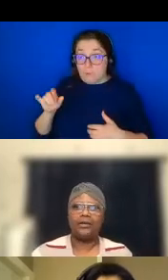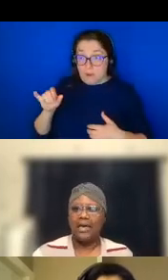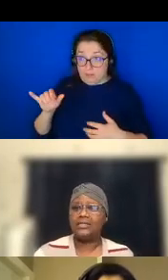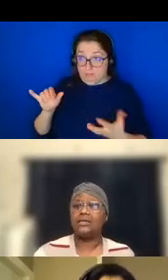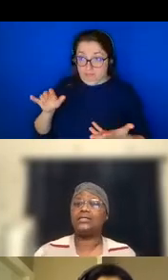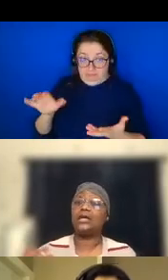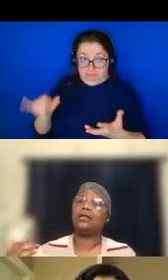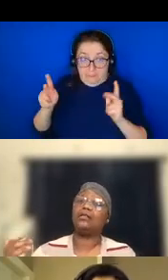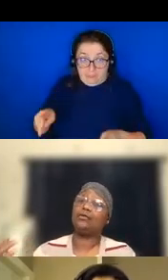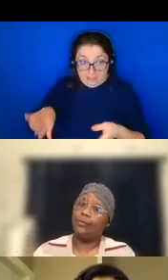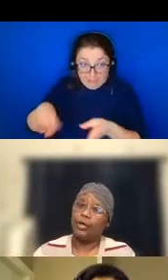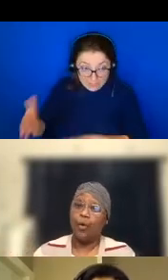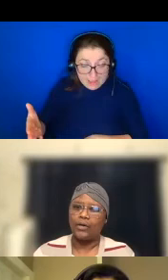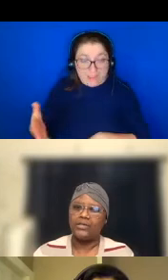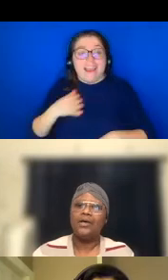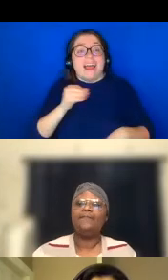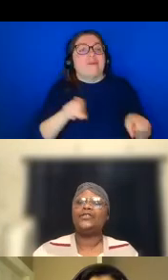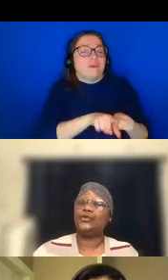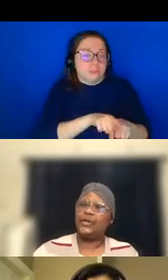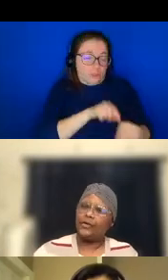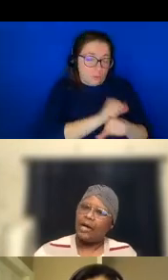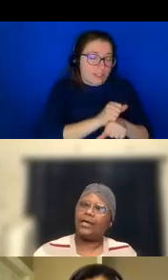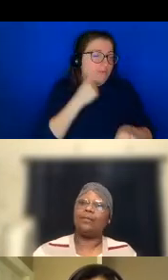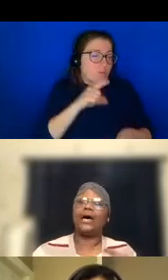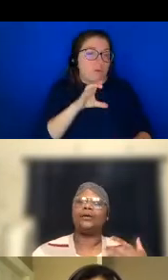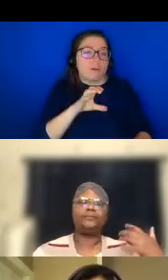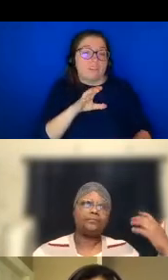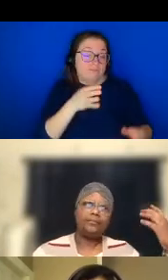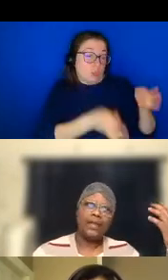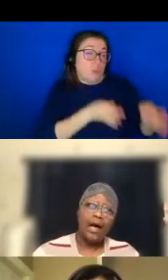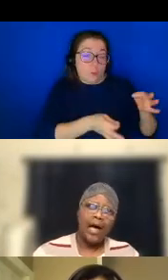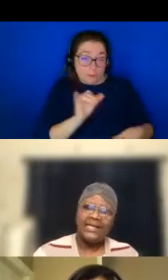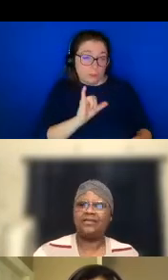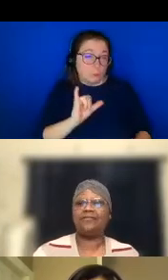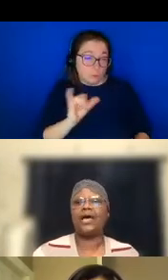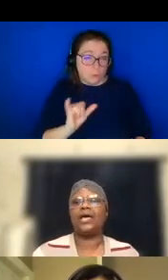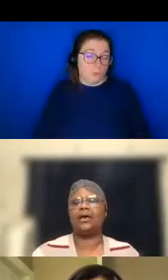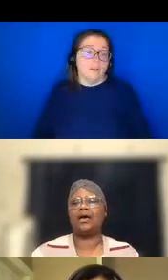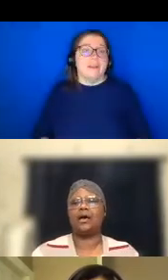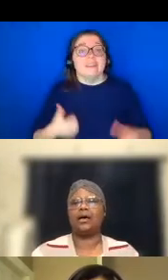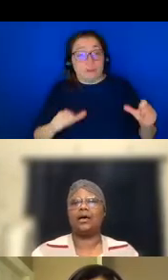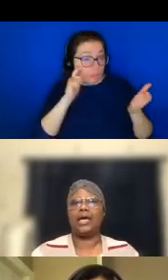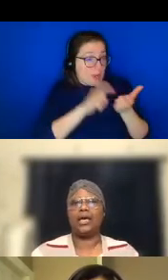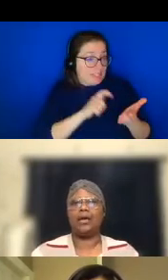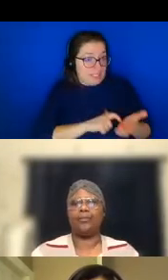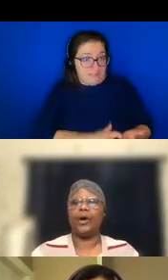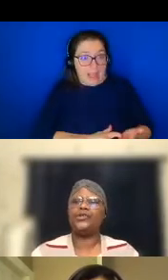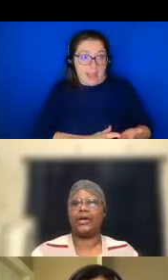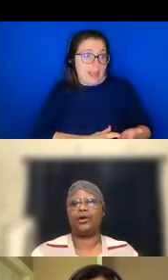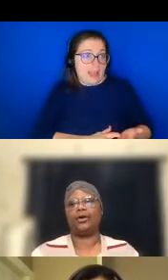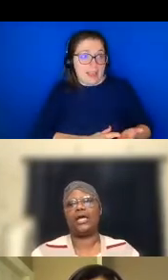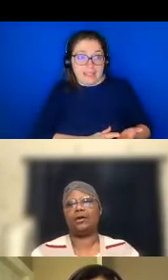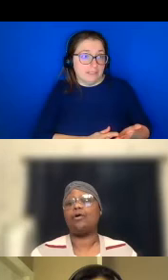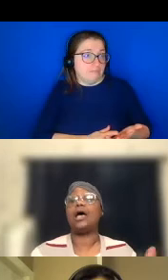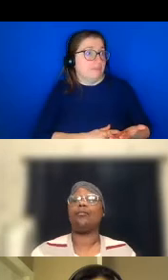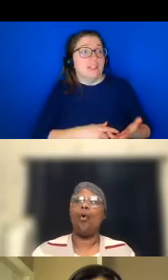on cases in the criminal courts. So they're talking about identifying a